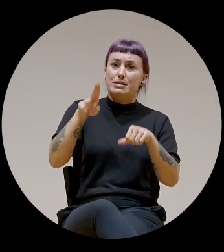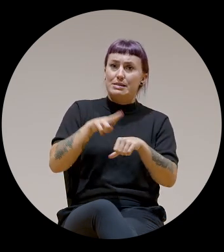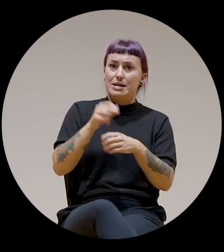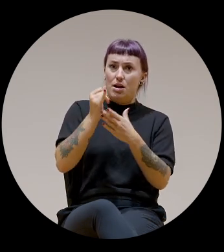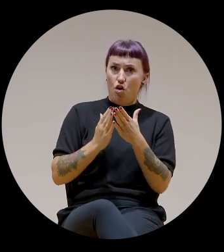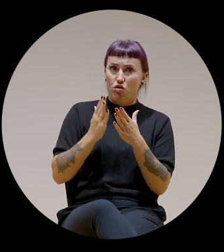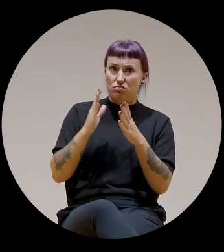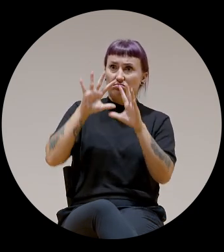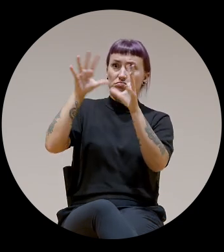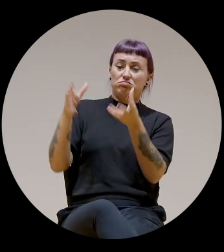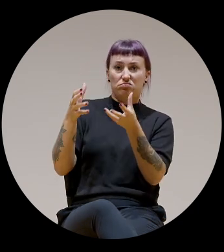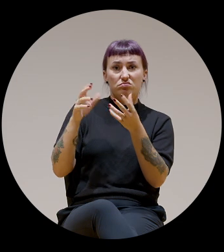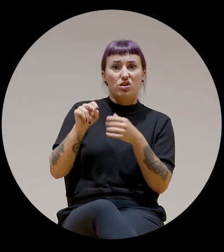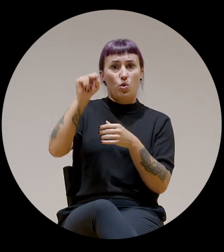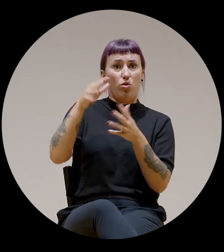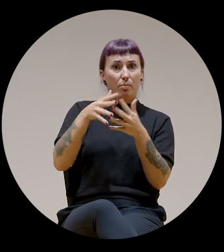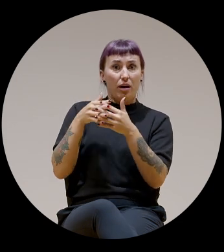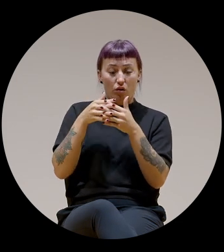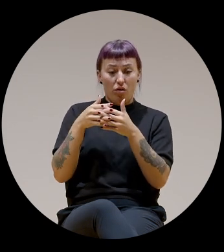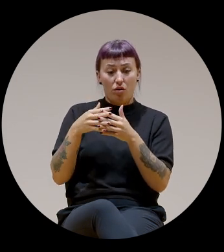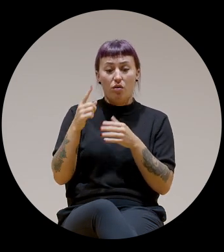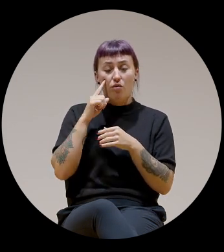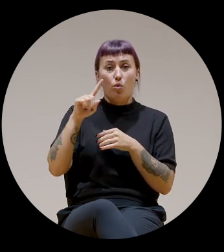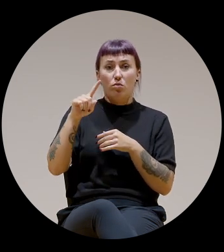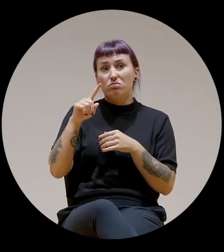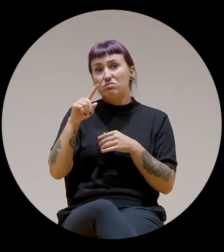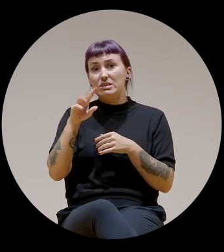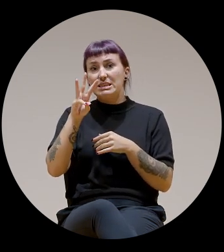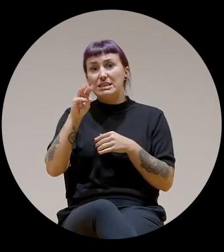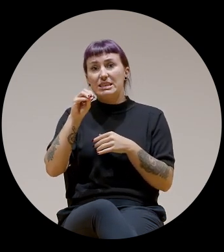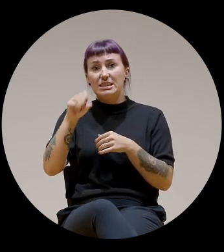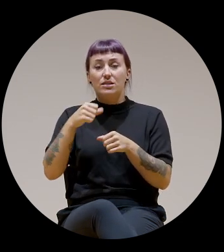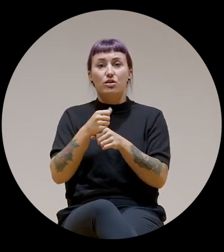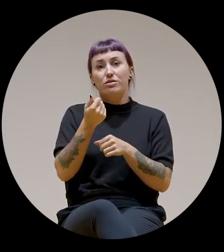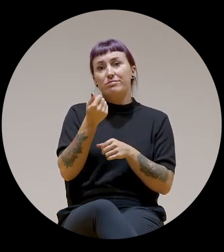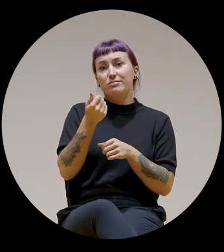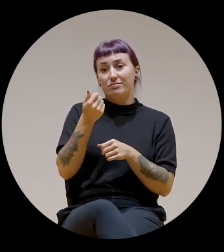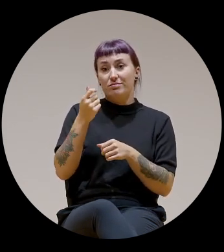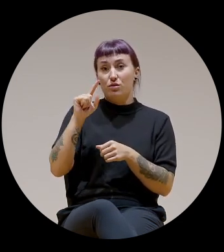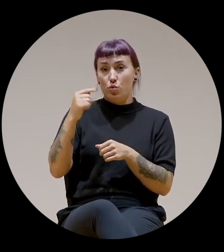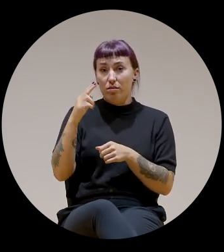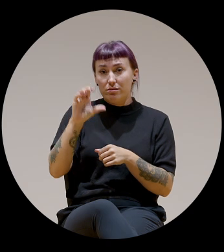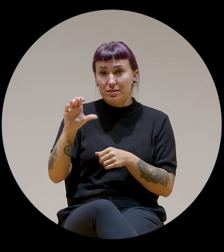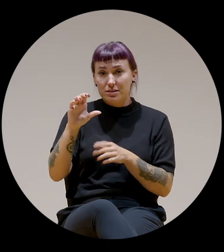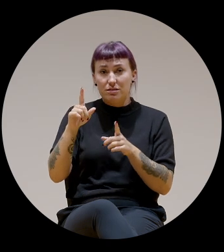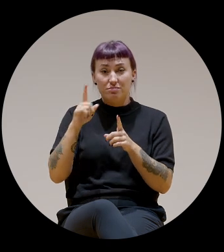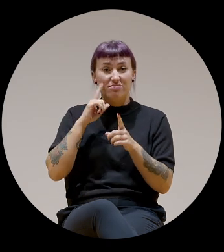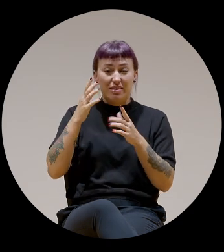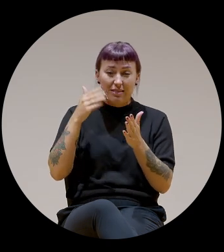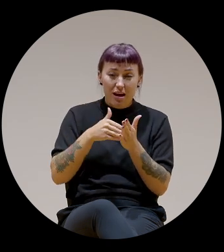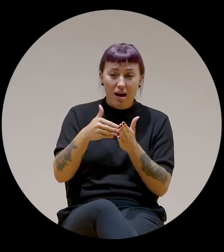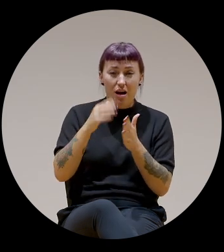in the world, Native North American artist in the world for the first 60 years of the 20th century. There are literally thousands